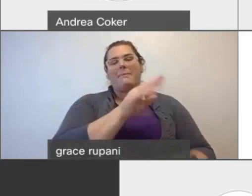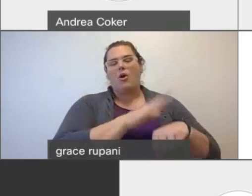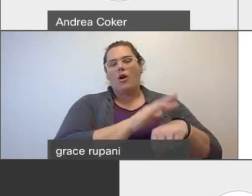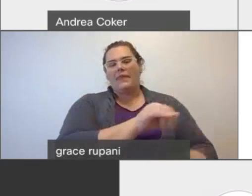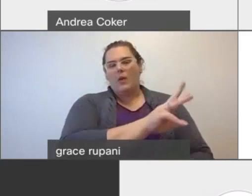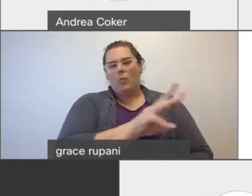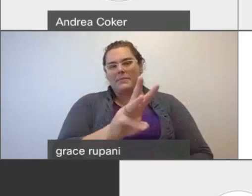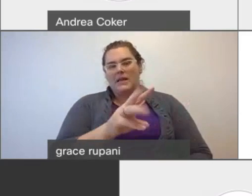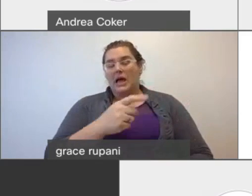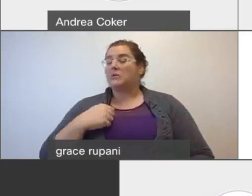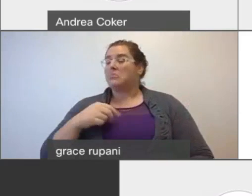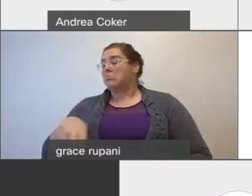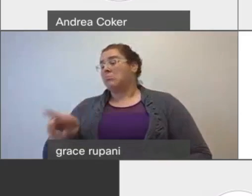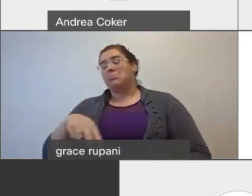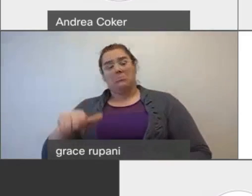pretty well.